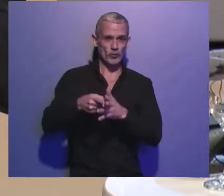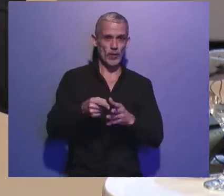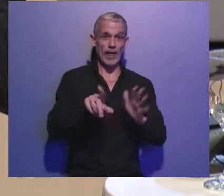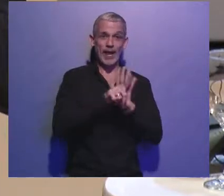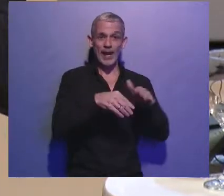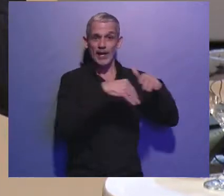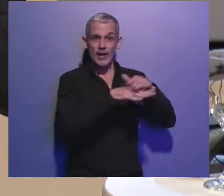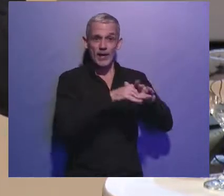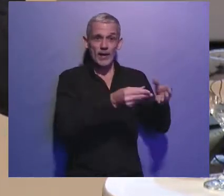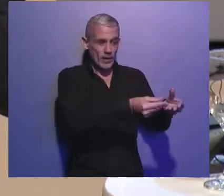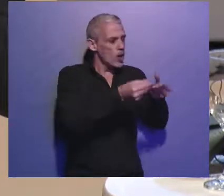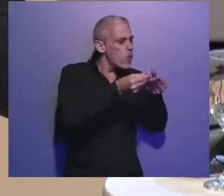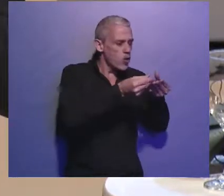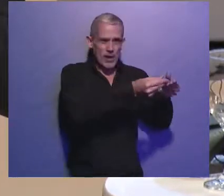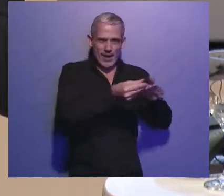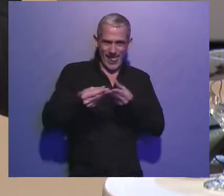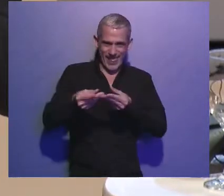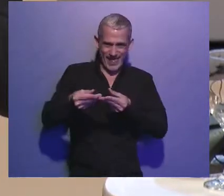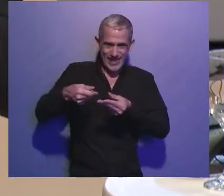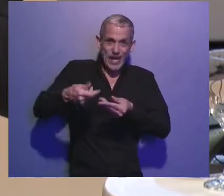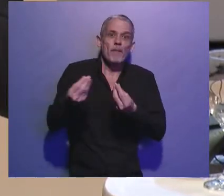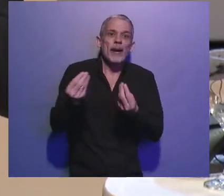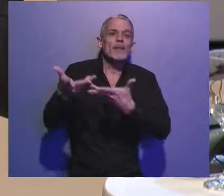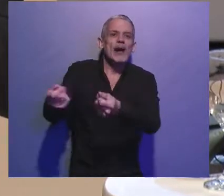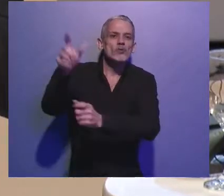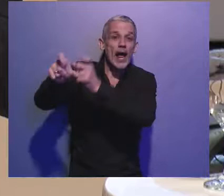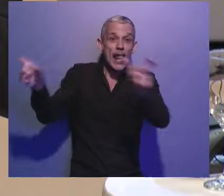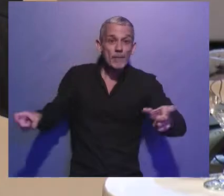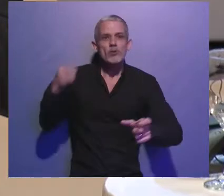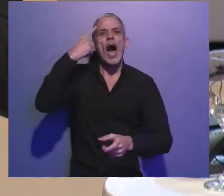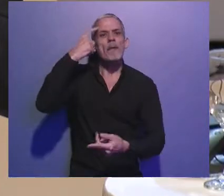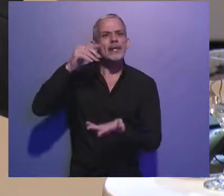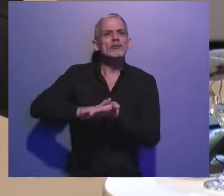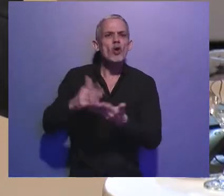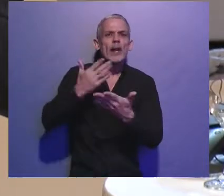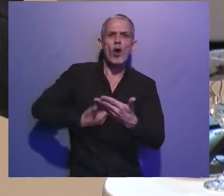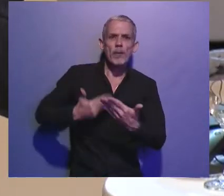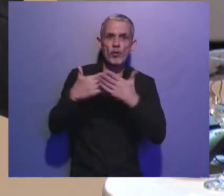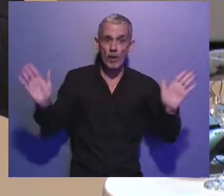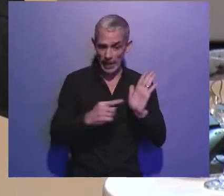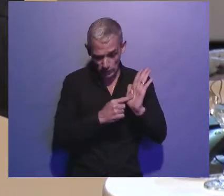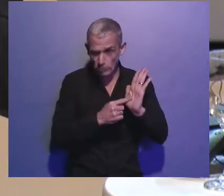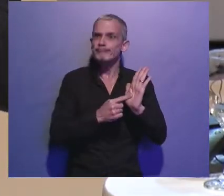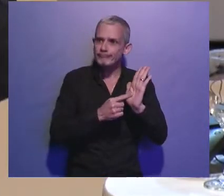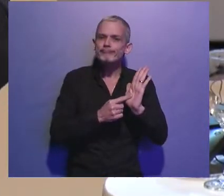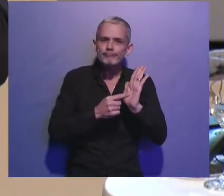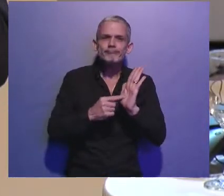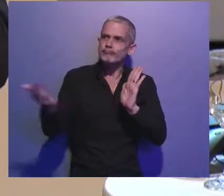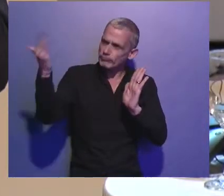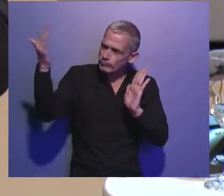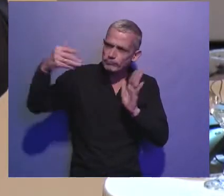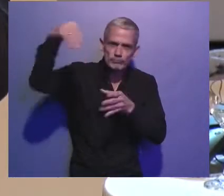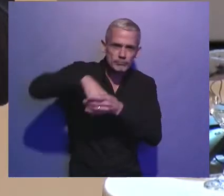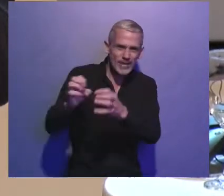Teaching citizens about open government and allowing them to participate on this debate is essential. It is a clear